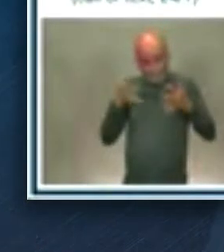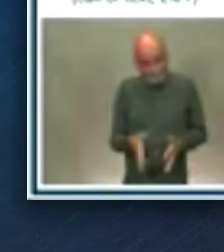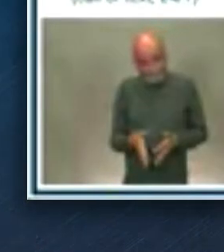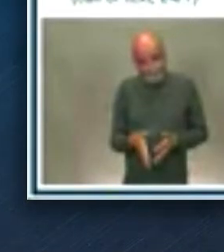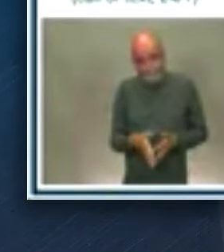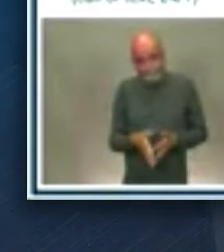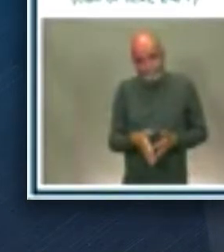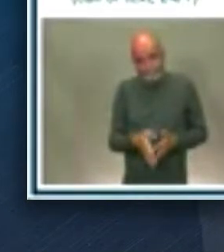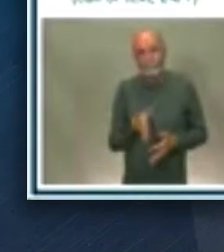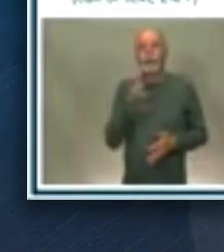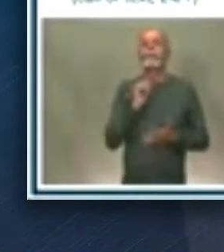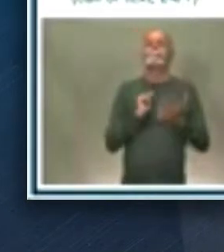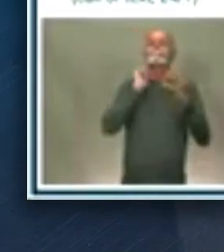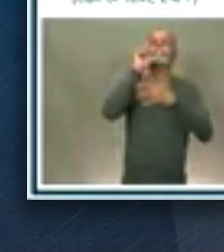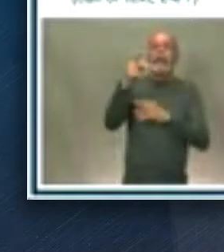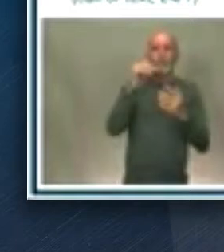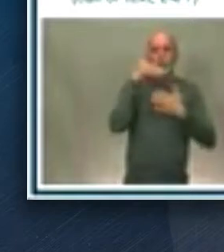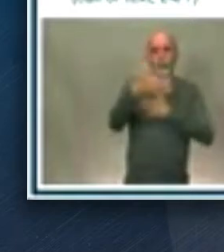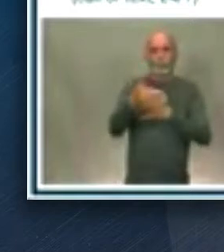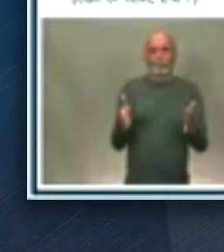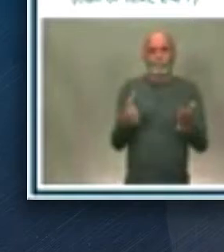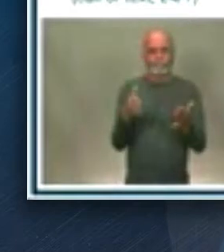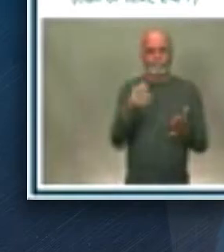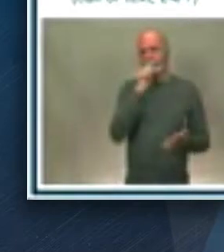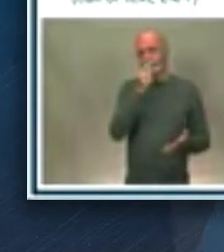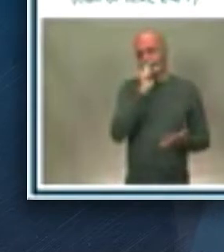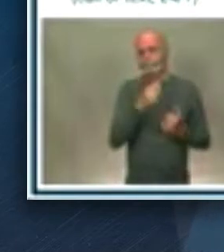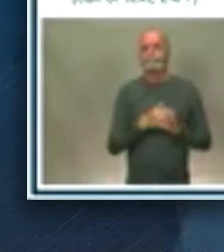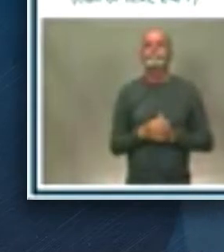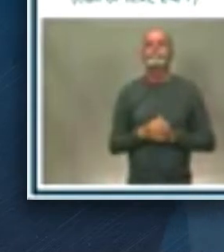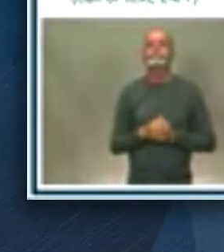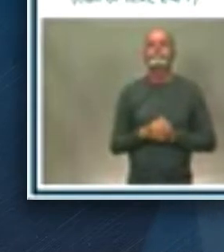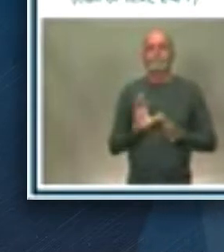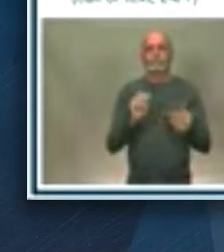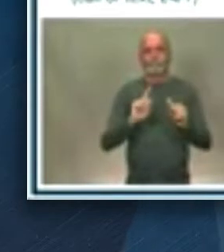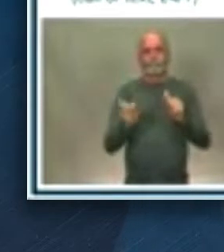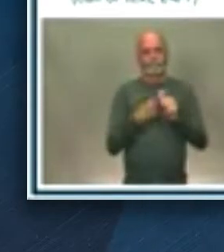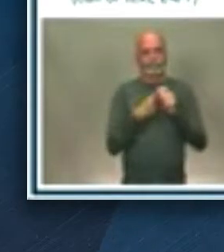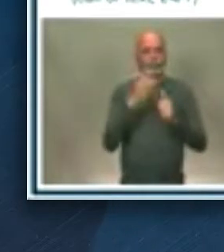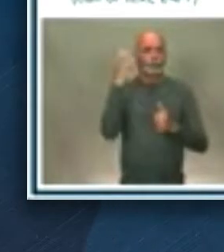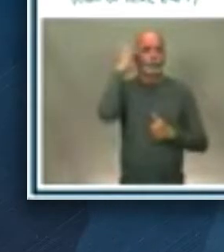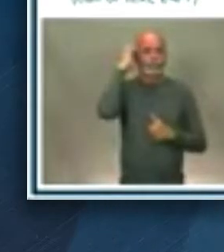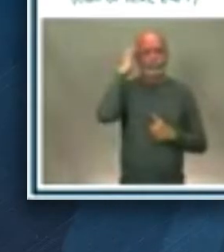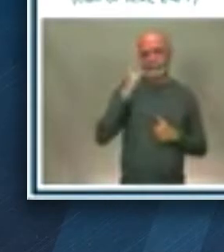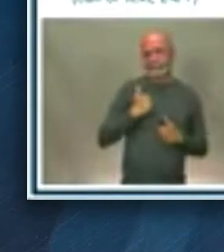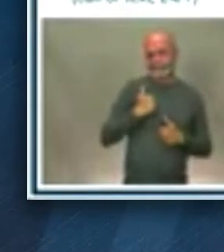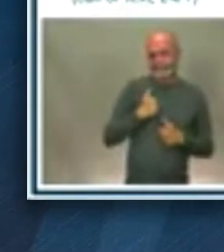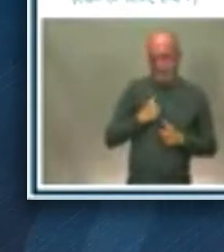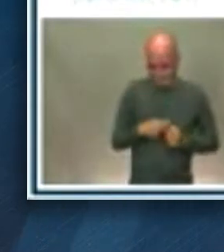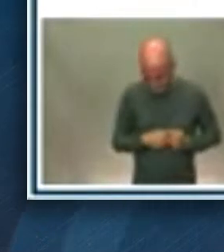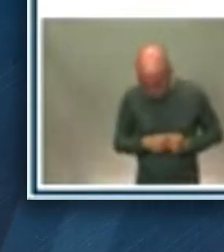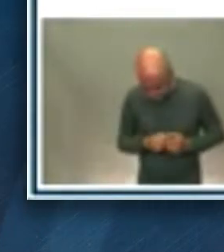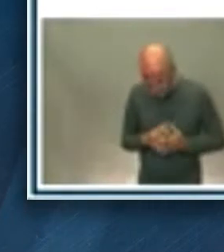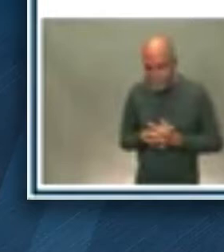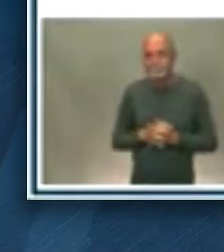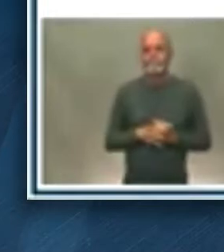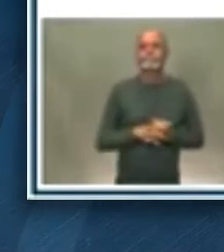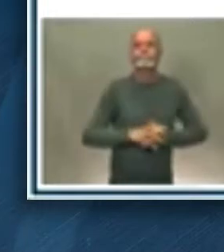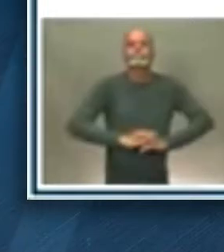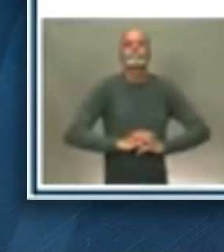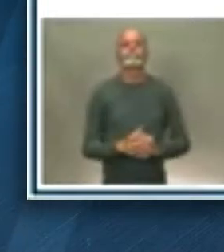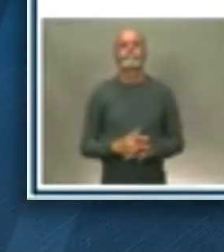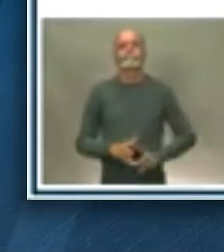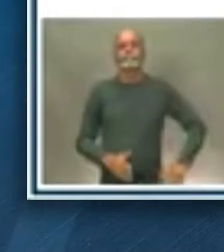then we'll return to the room for final questions, okay? Starting with Radio Canada, Adrian Blanc. Thank